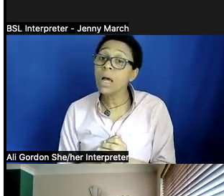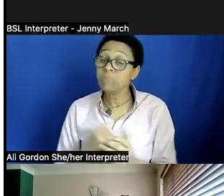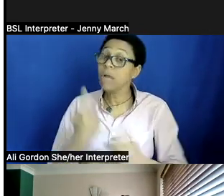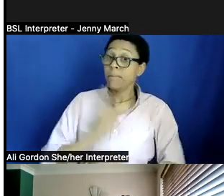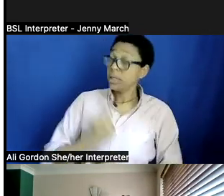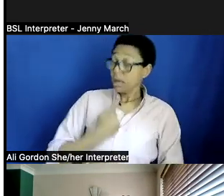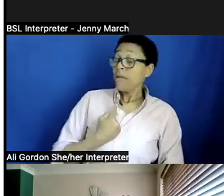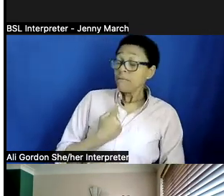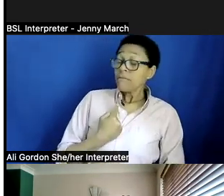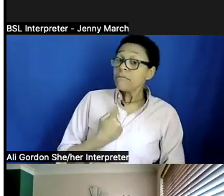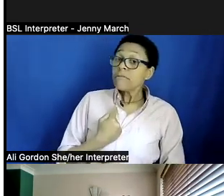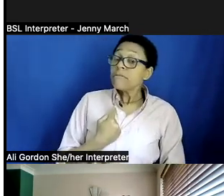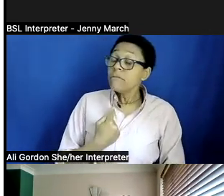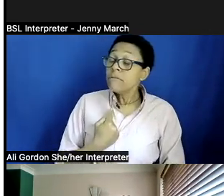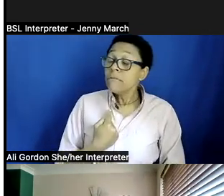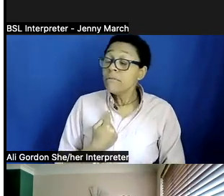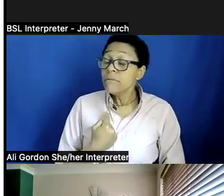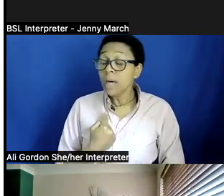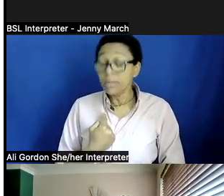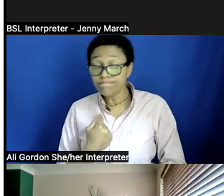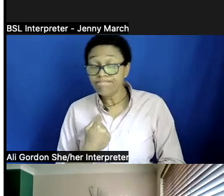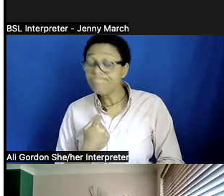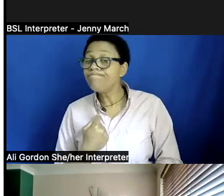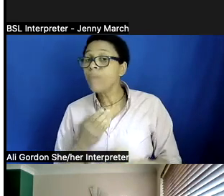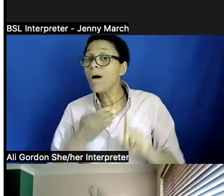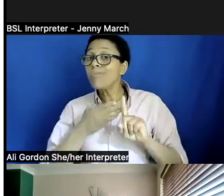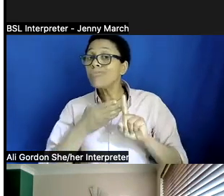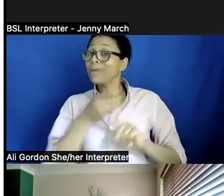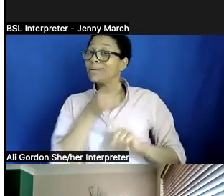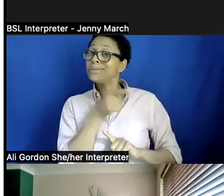can absolutely connect with that.